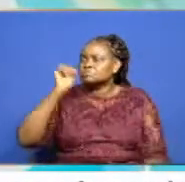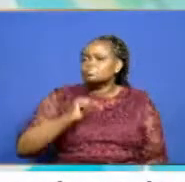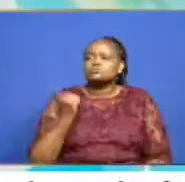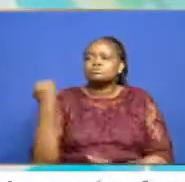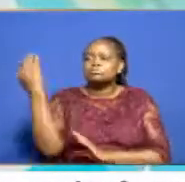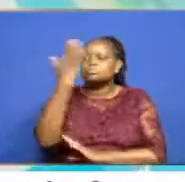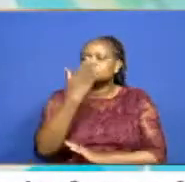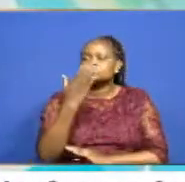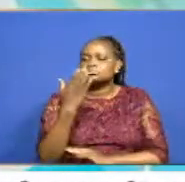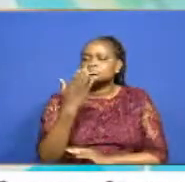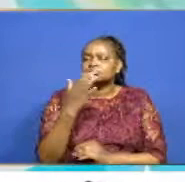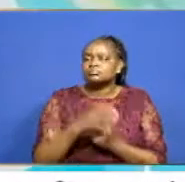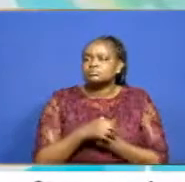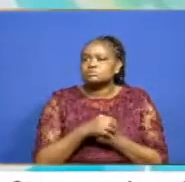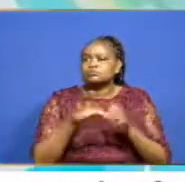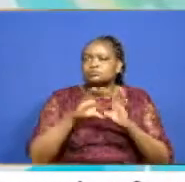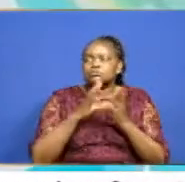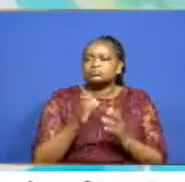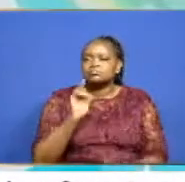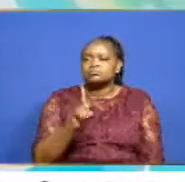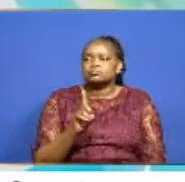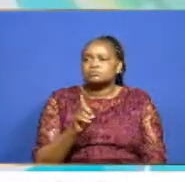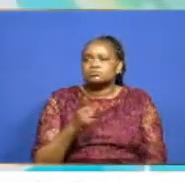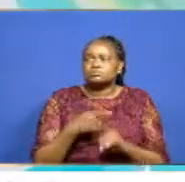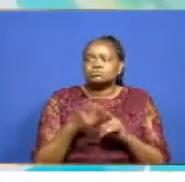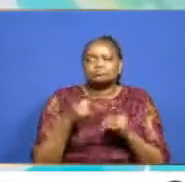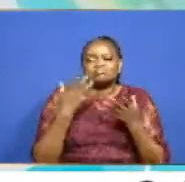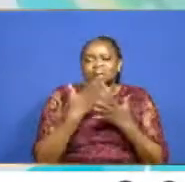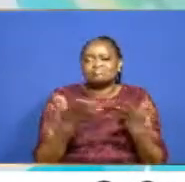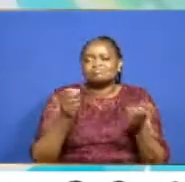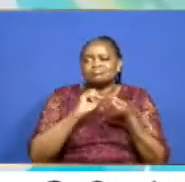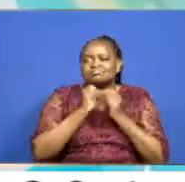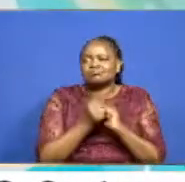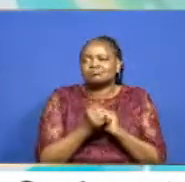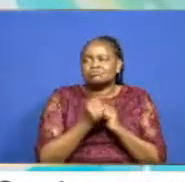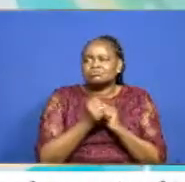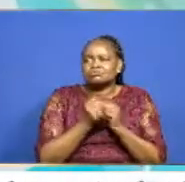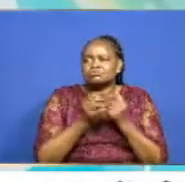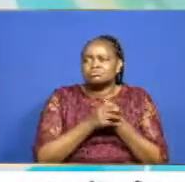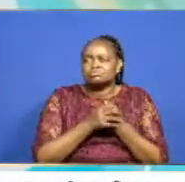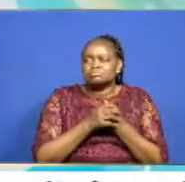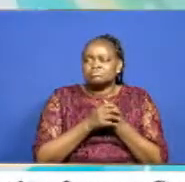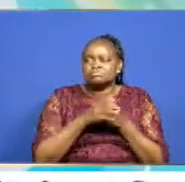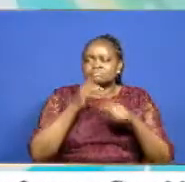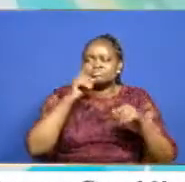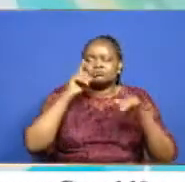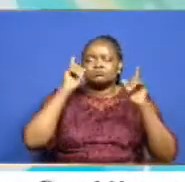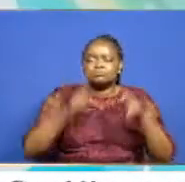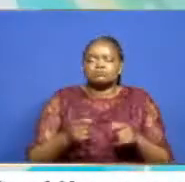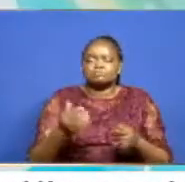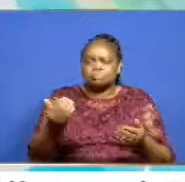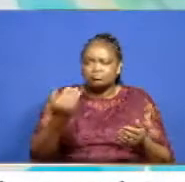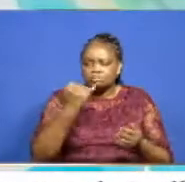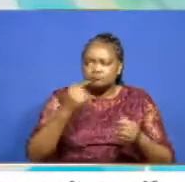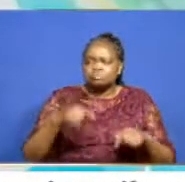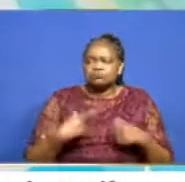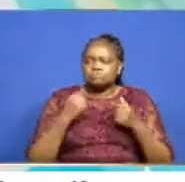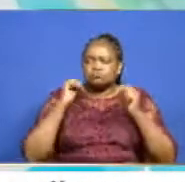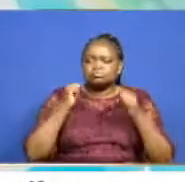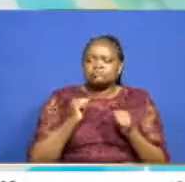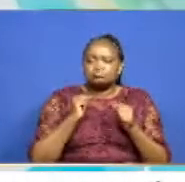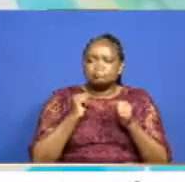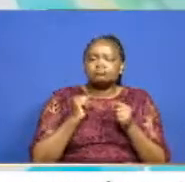go to class one. But things have changed. Things have really changed. So we need to ask ourselves, can we